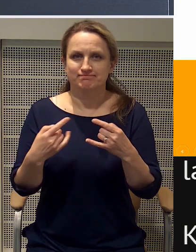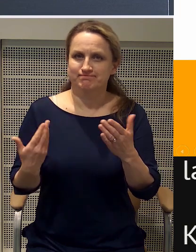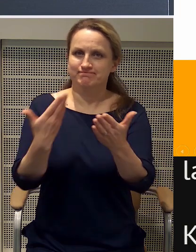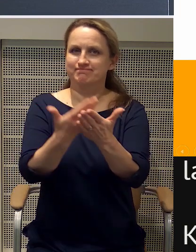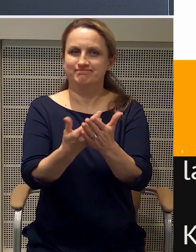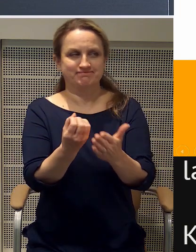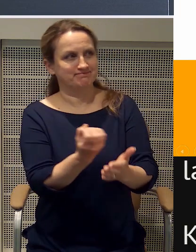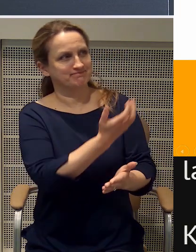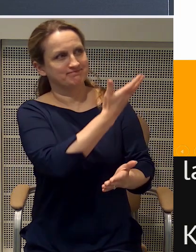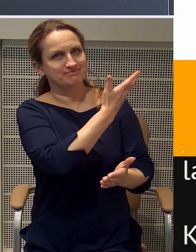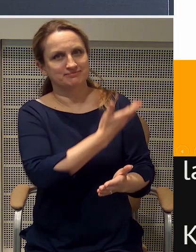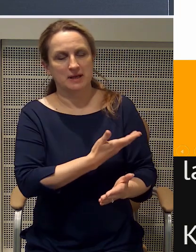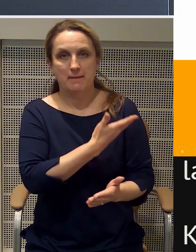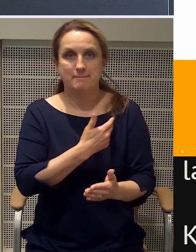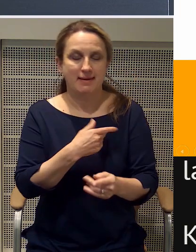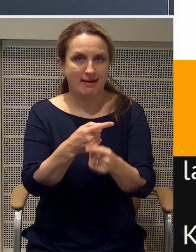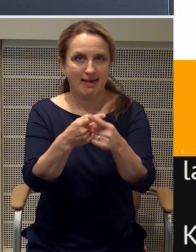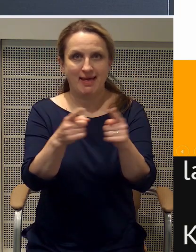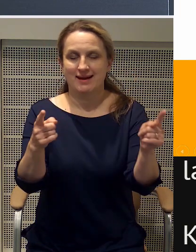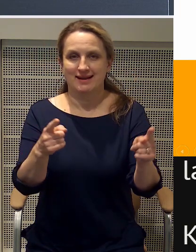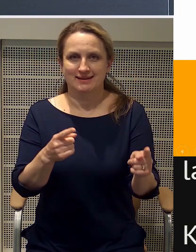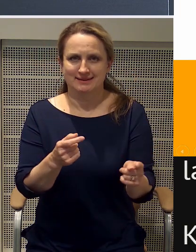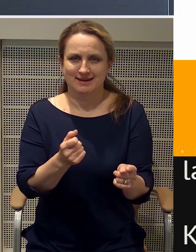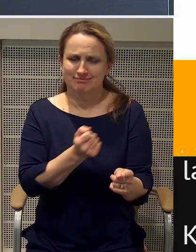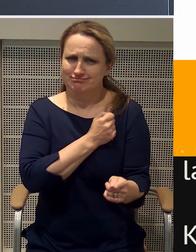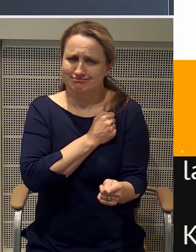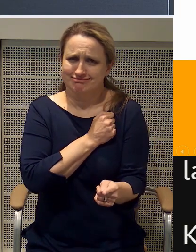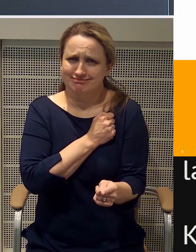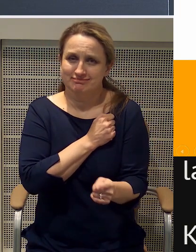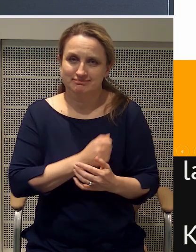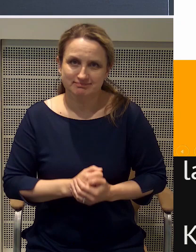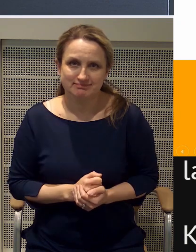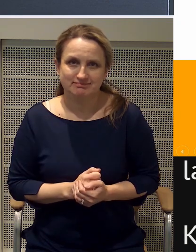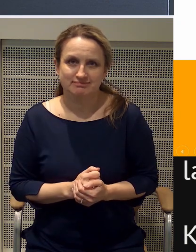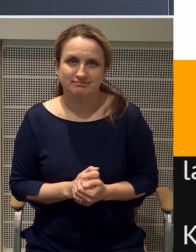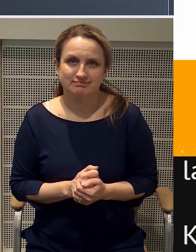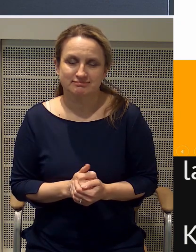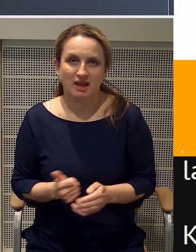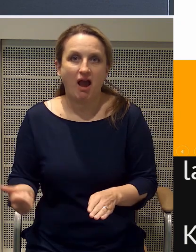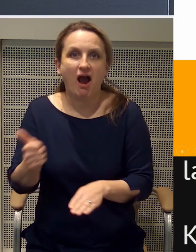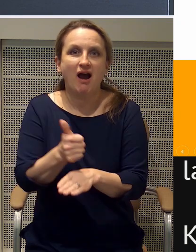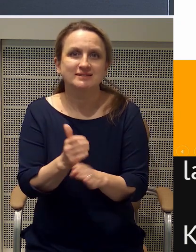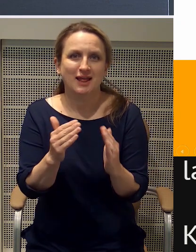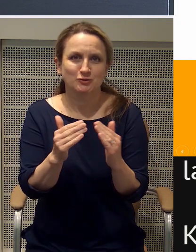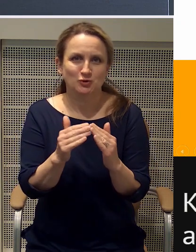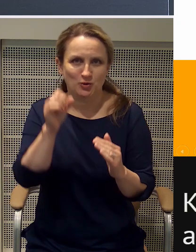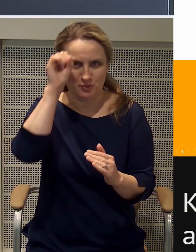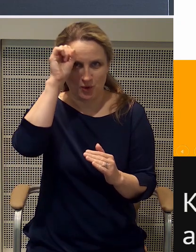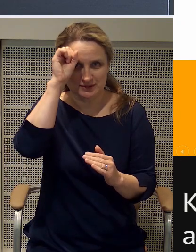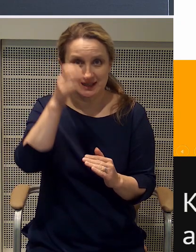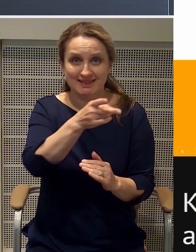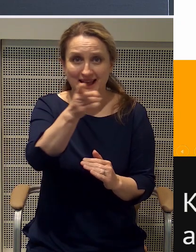he was able to tell her his own story, but I wanted to share his